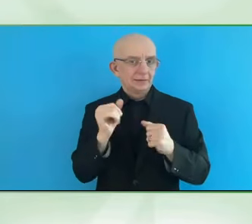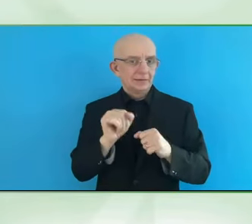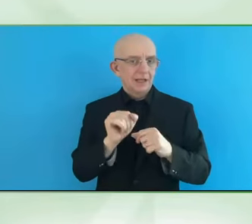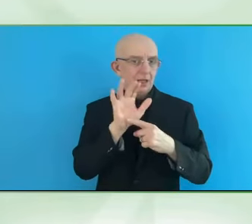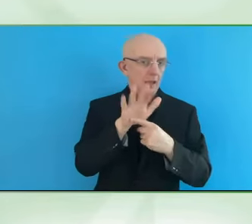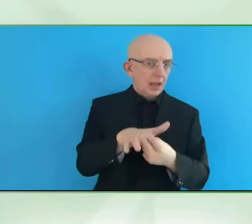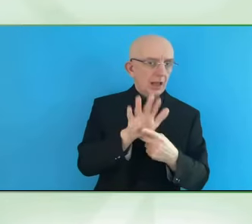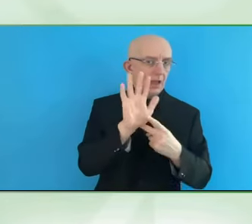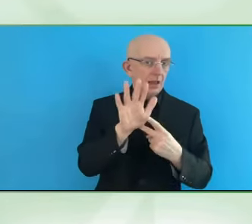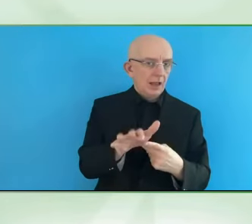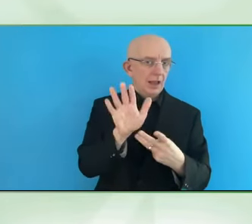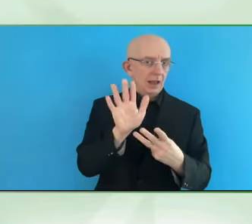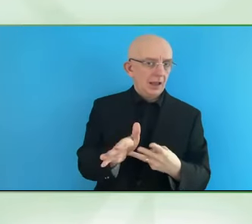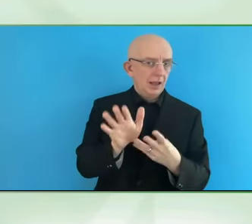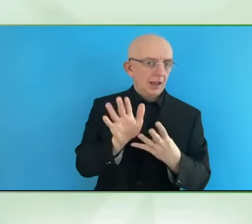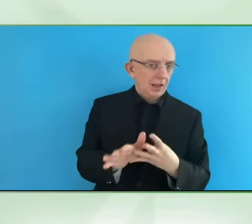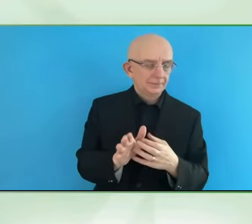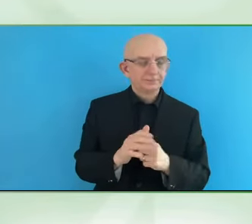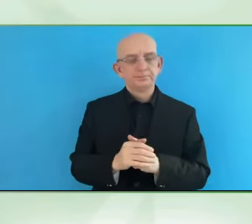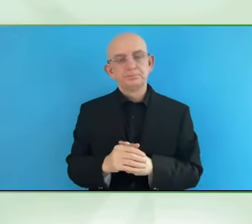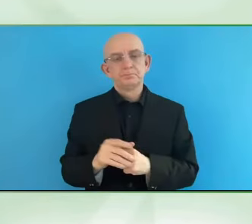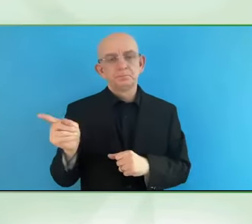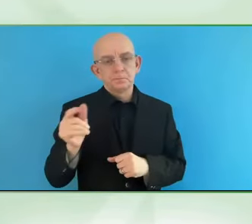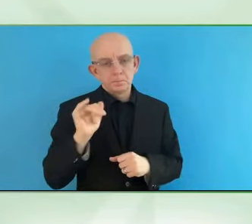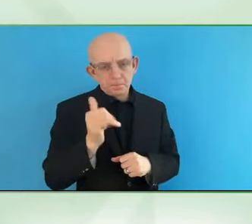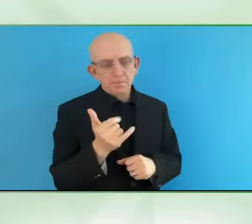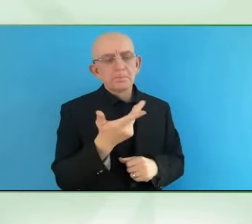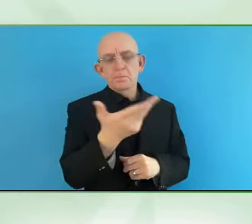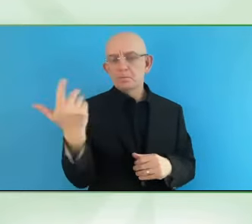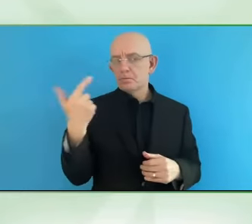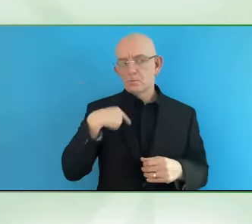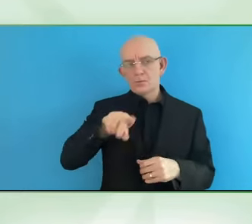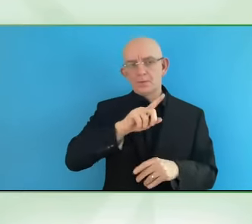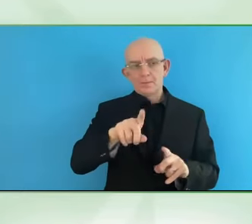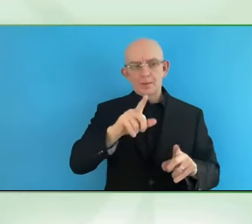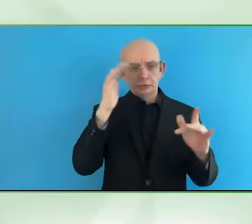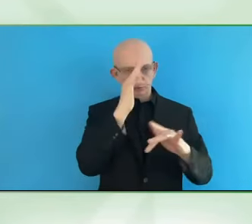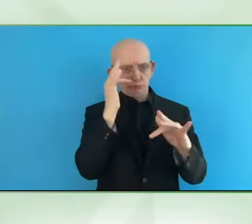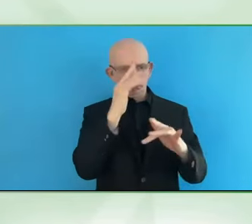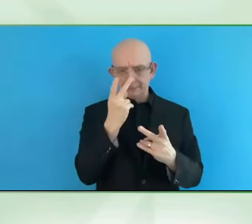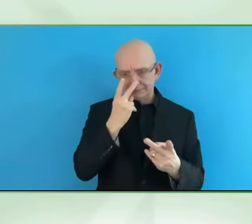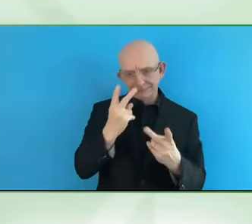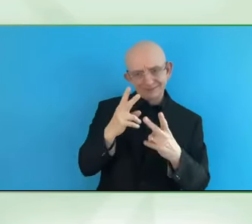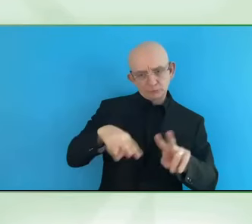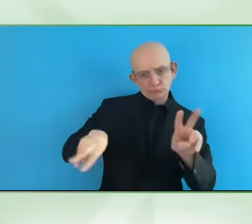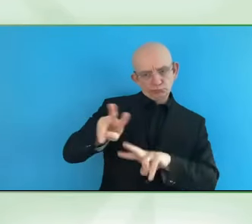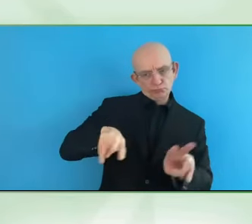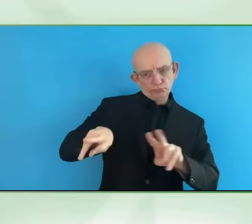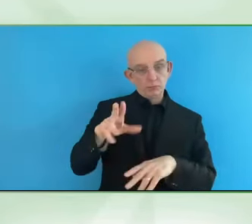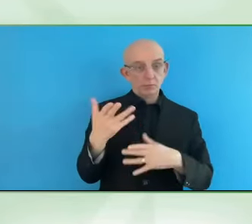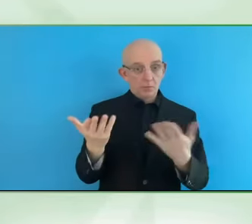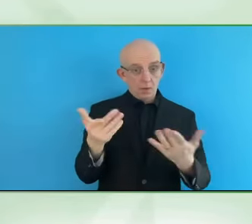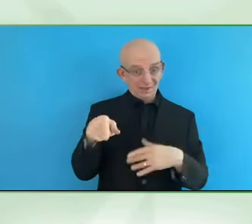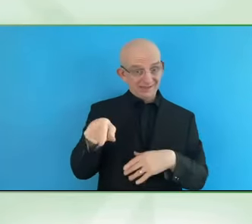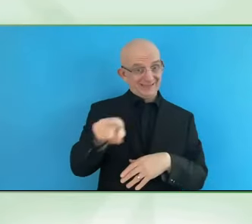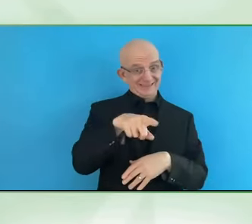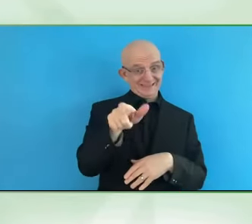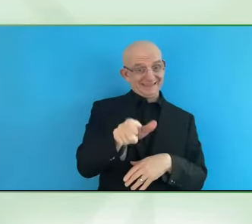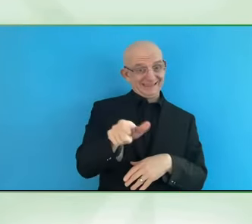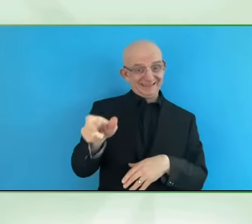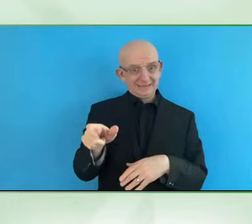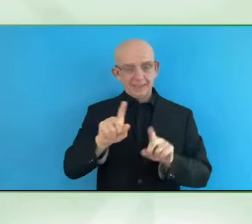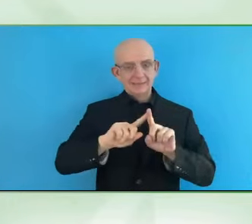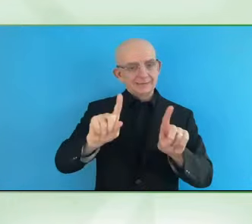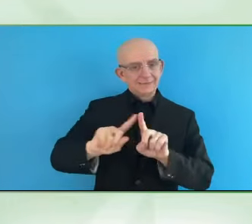to look into the different areas that we have in our Discrimination Act, for example, where it's gender and ethnicity